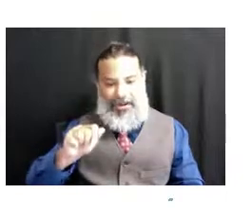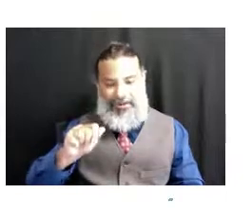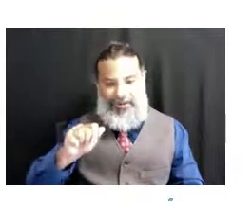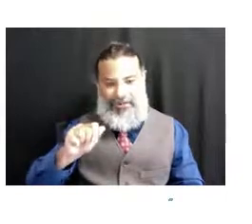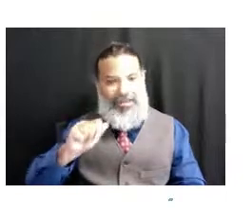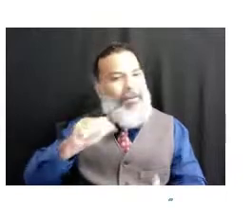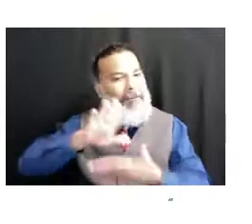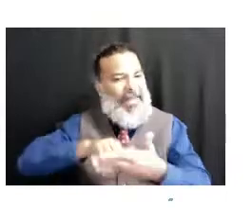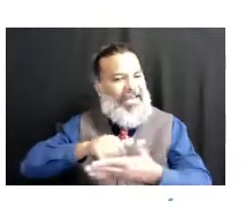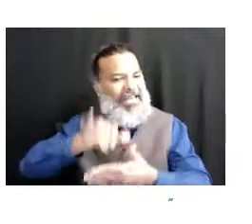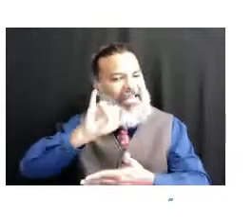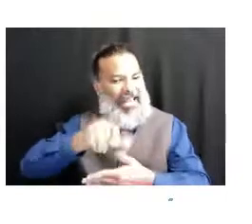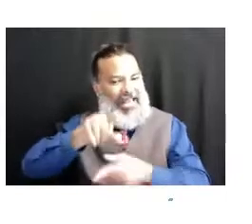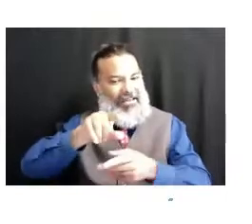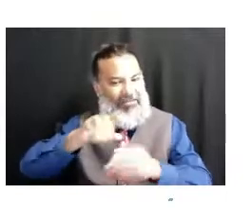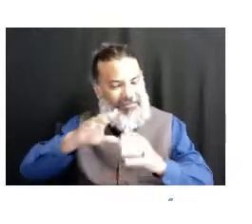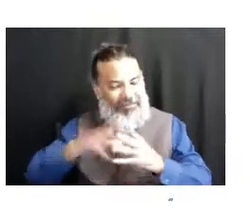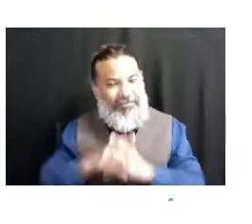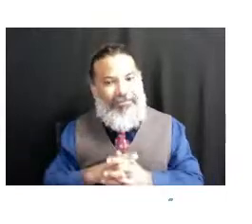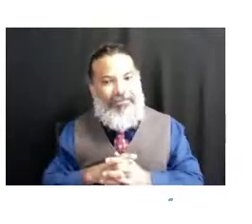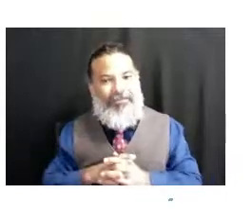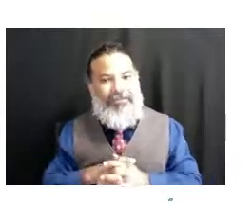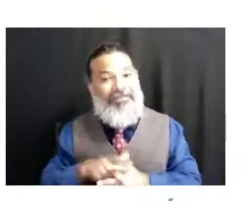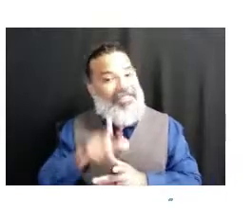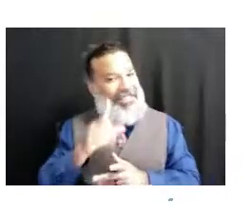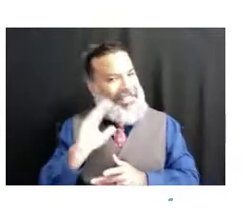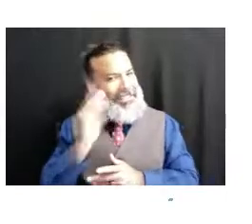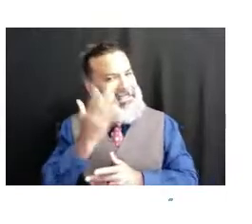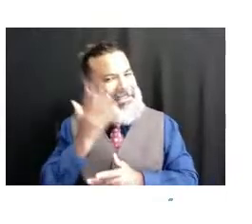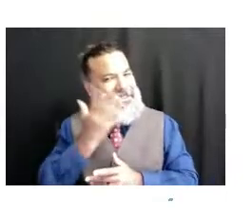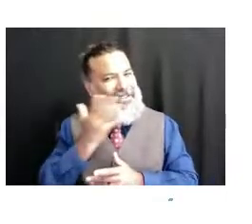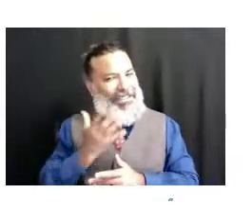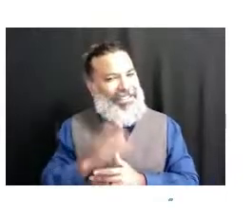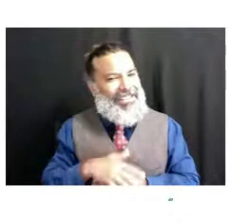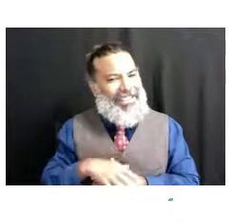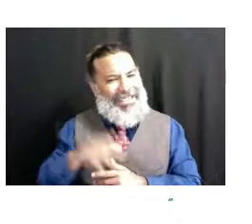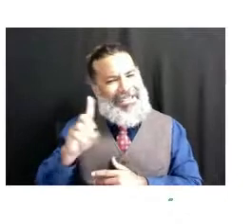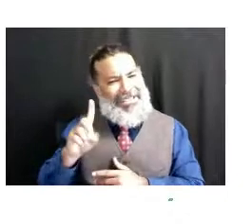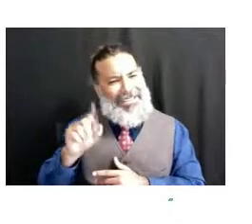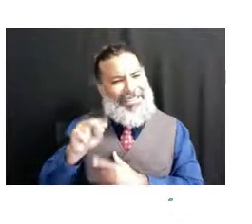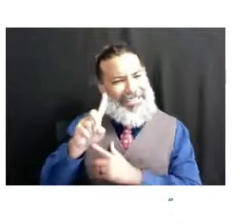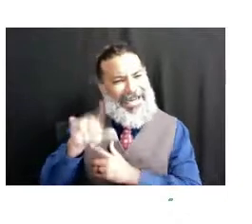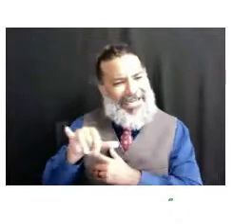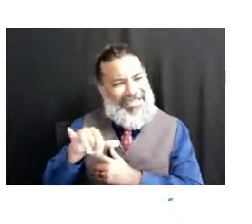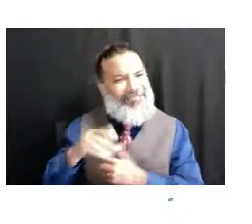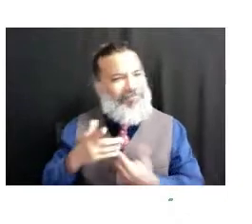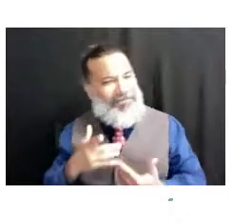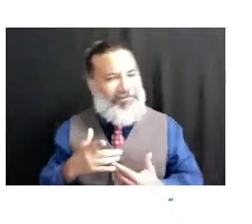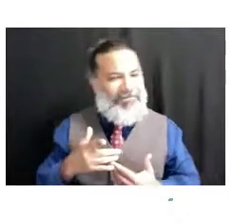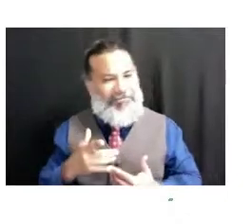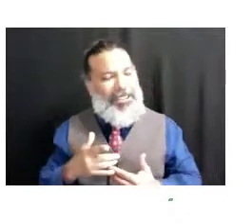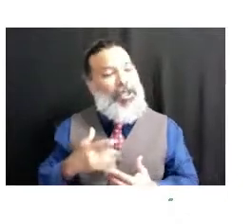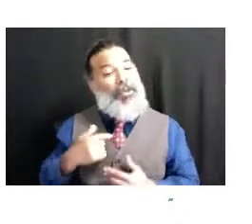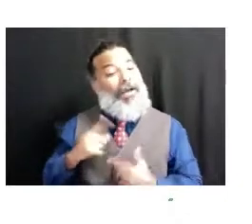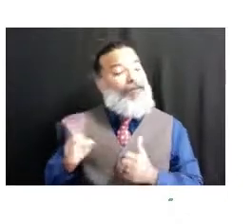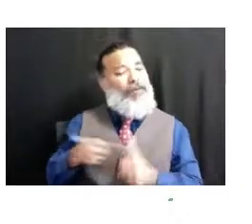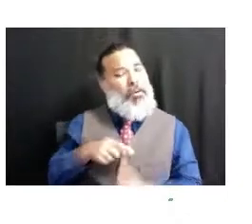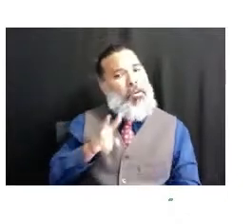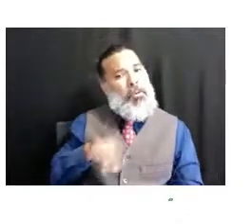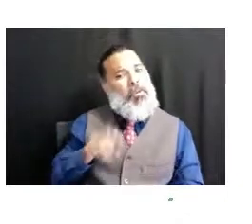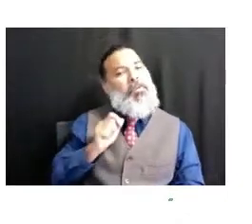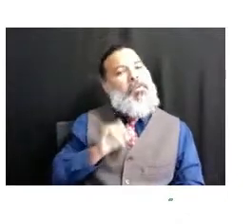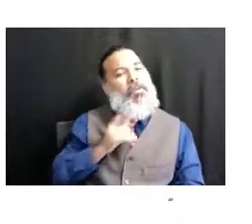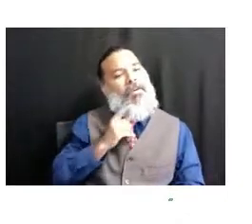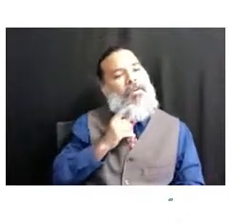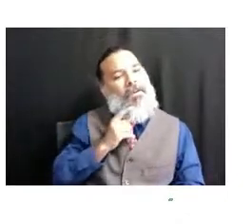him. He looks like sort of a dandy, doesn't he? And so while I had originally thought